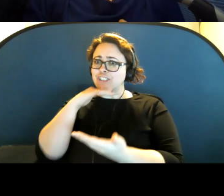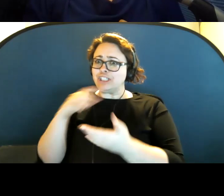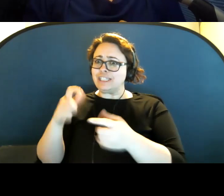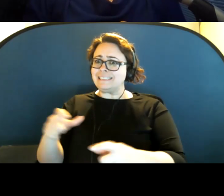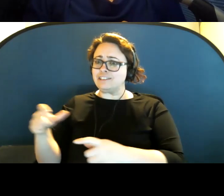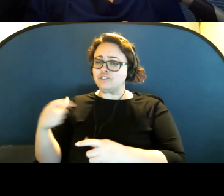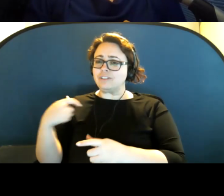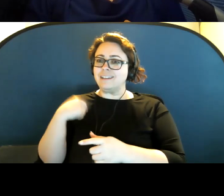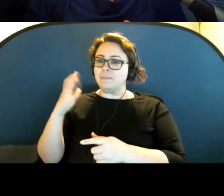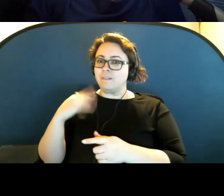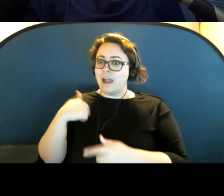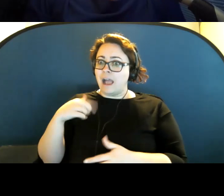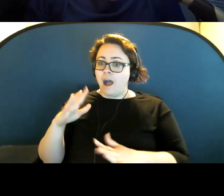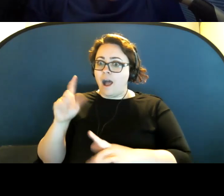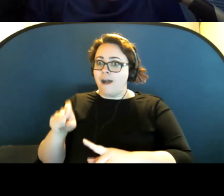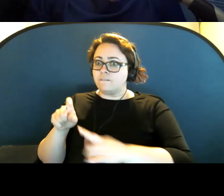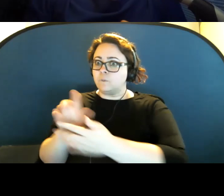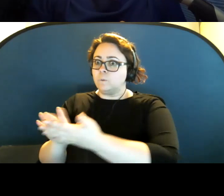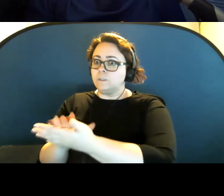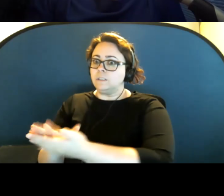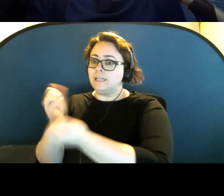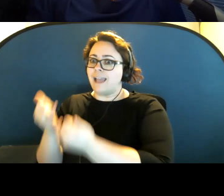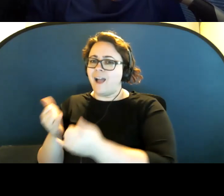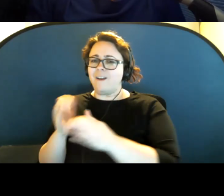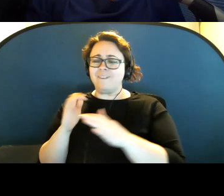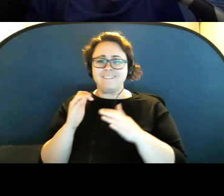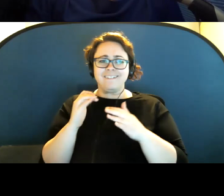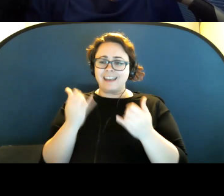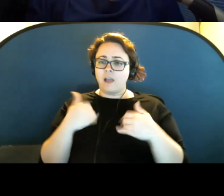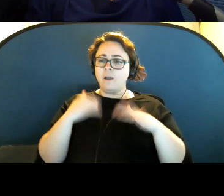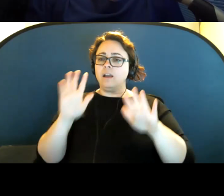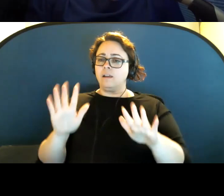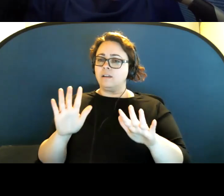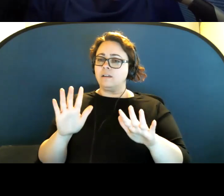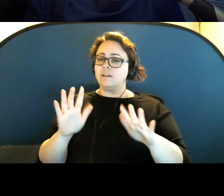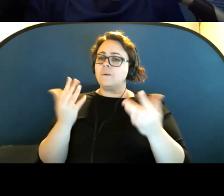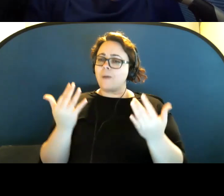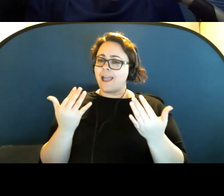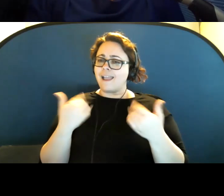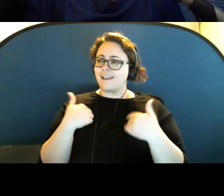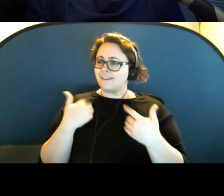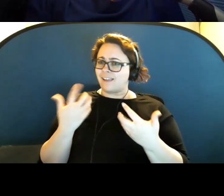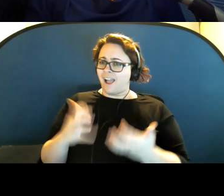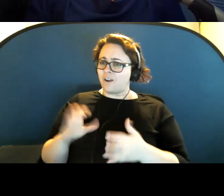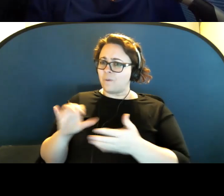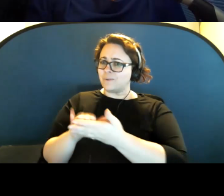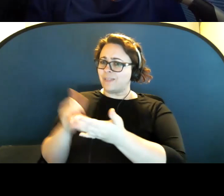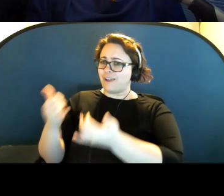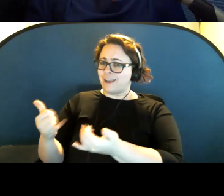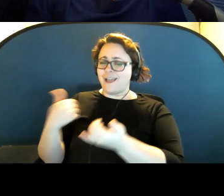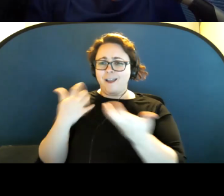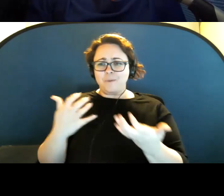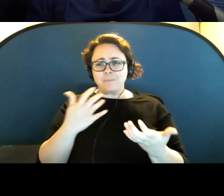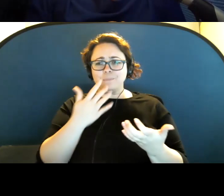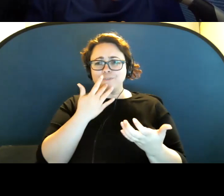it. And now I say, what do I want right now? I don't want to do that. I want to watch TV. And so I'm letting myself do